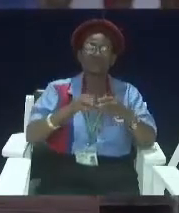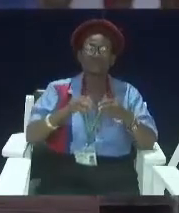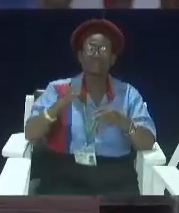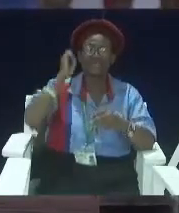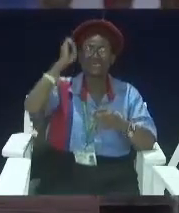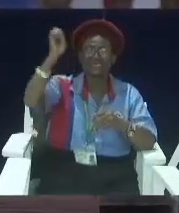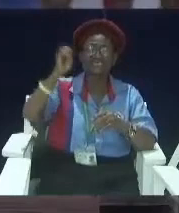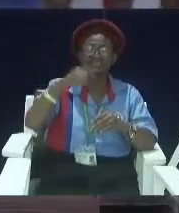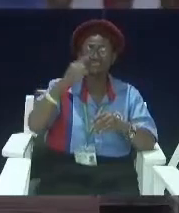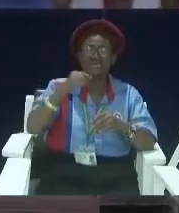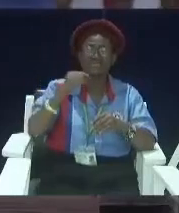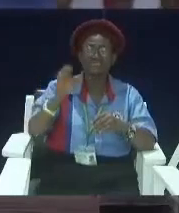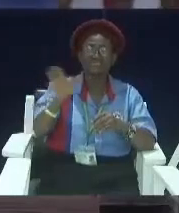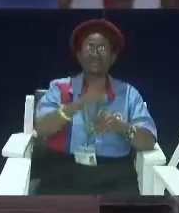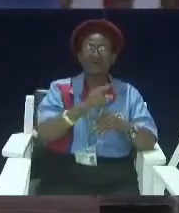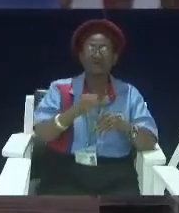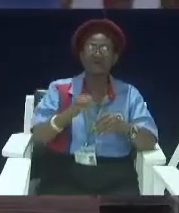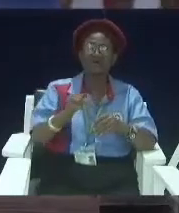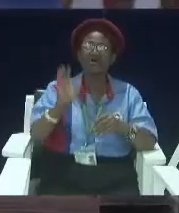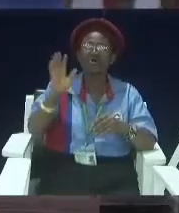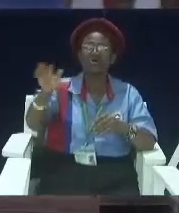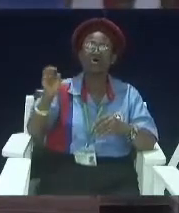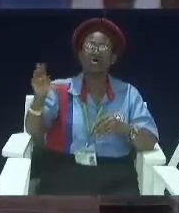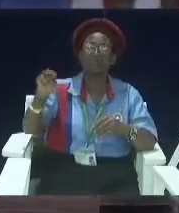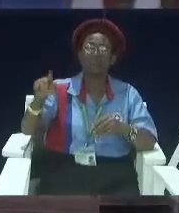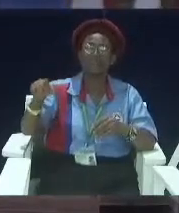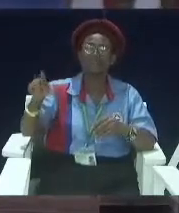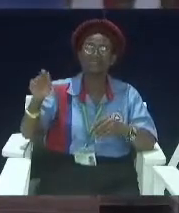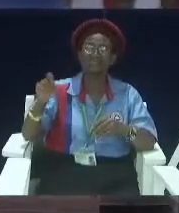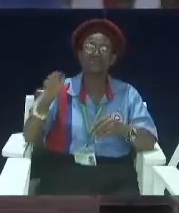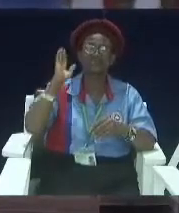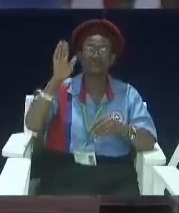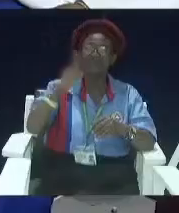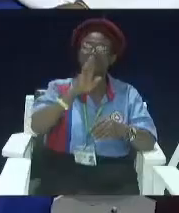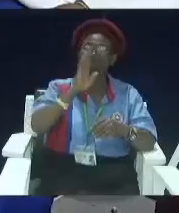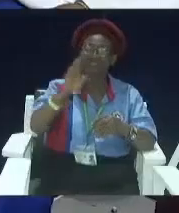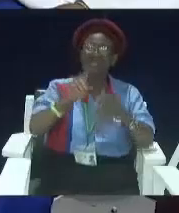said your competitors will be handled.